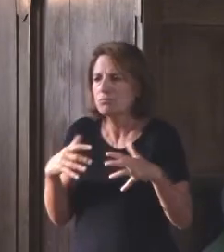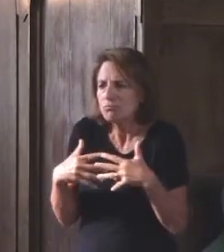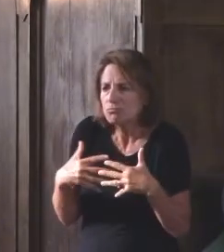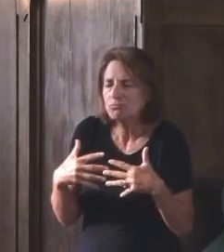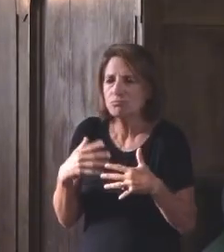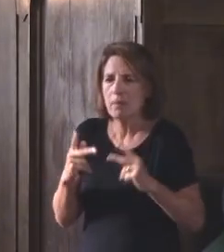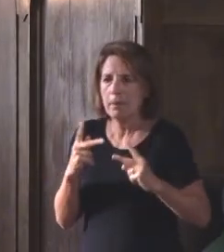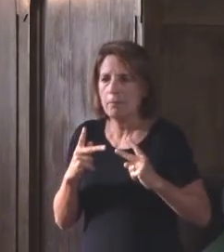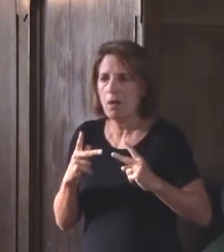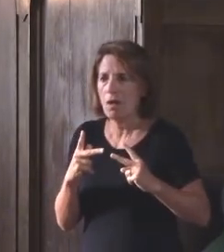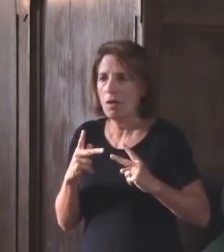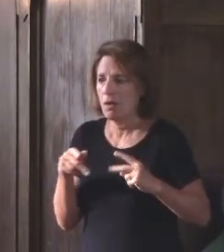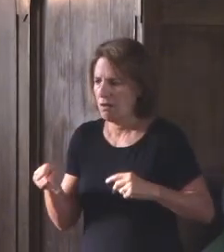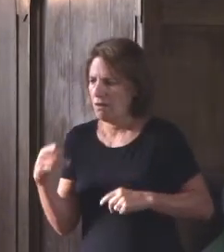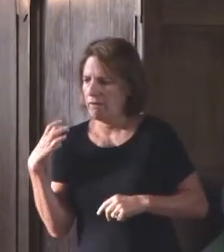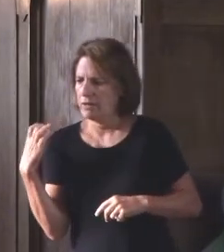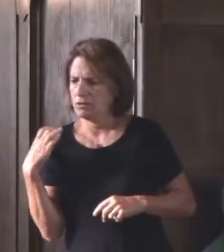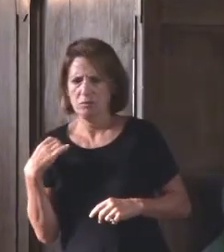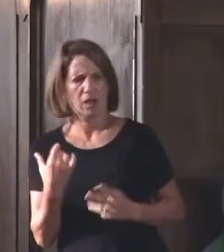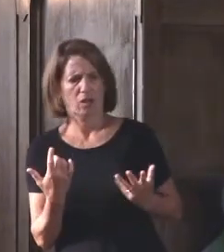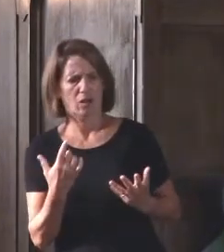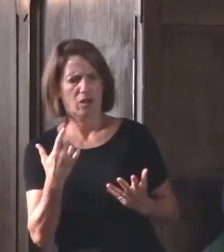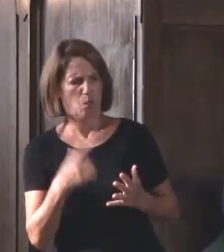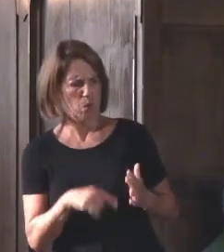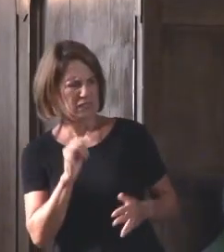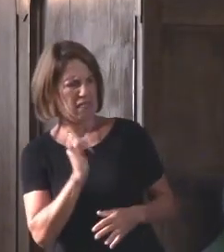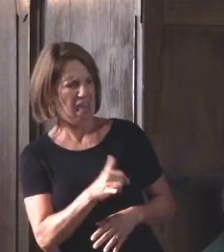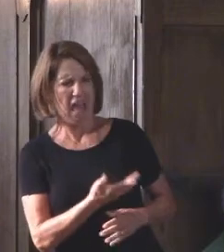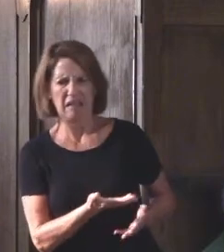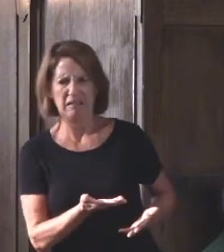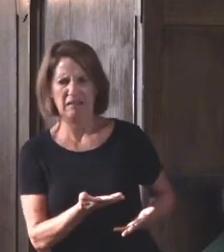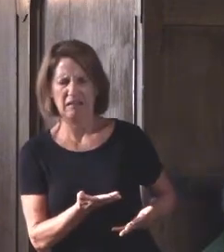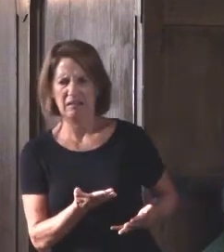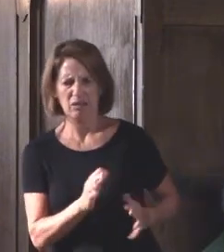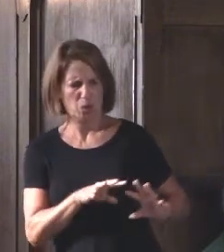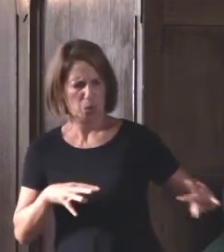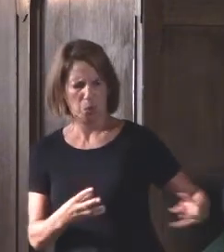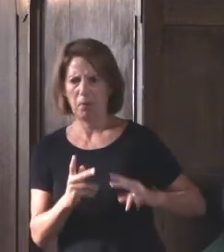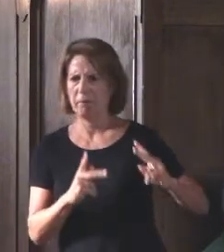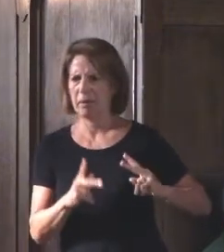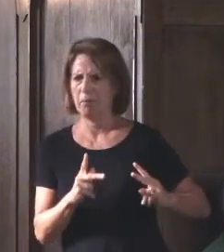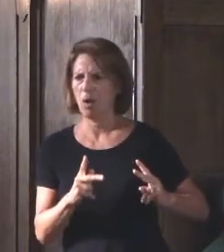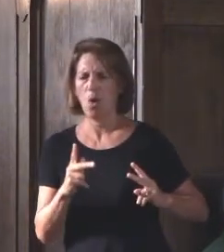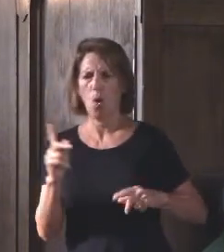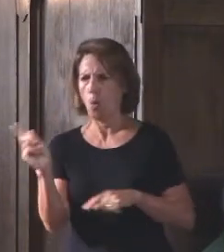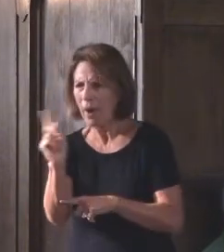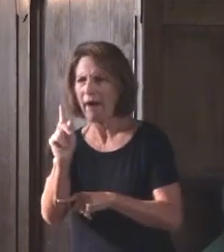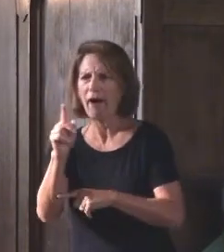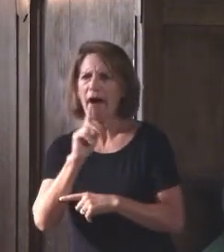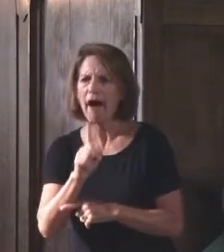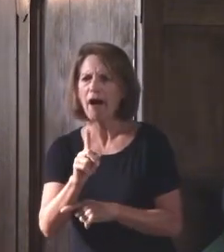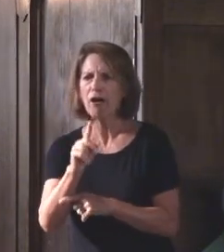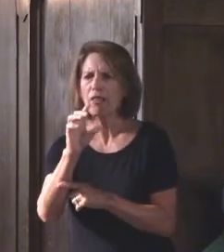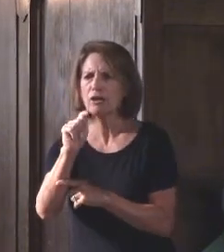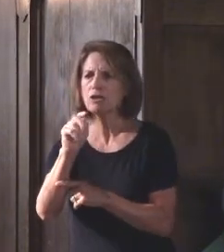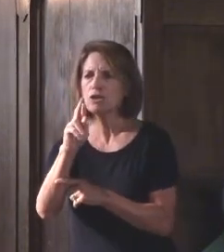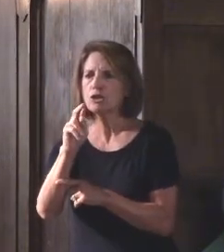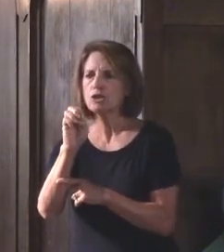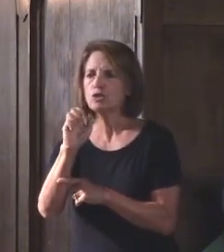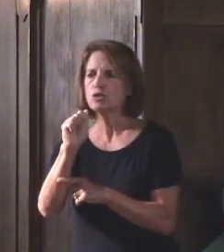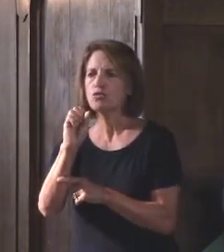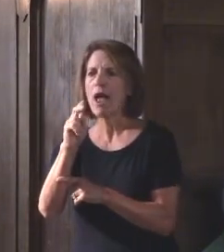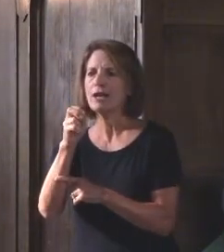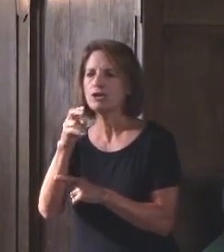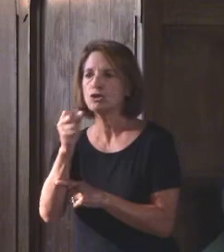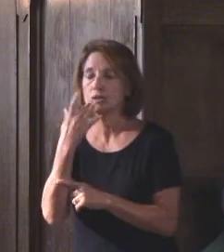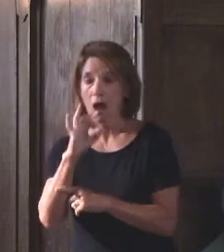official stood there blustering and said, Lawrence, what is this? What are you up to? What are you doing? Where are the treasures of the church?